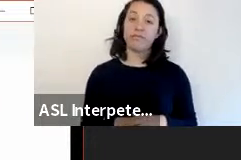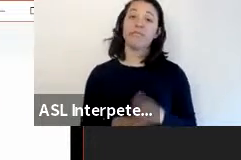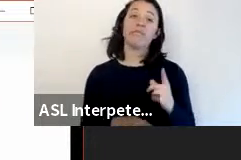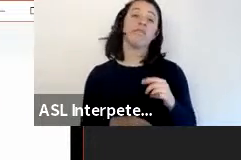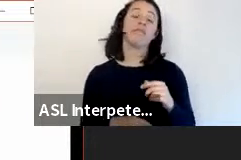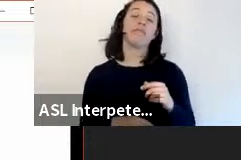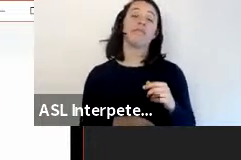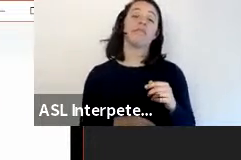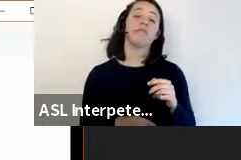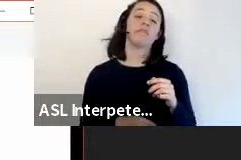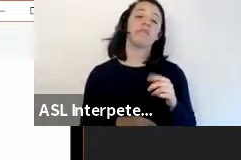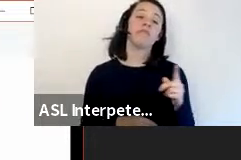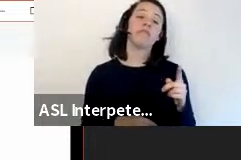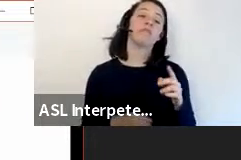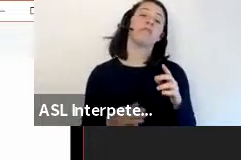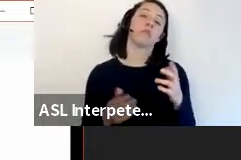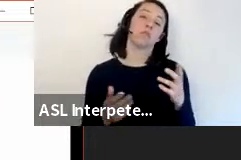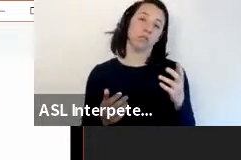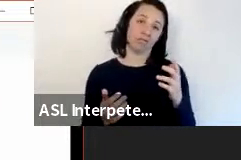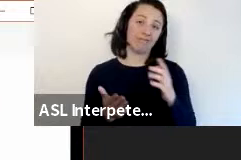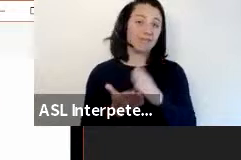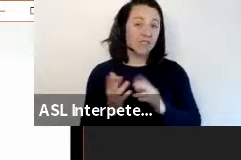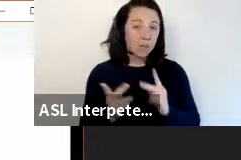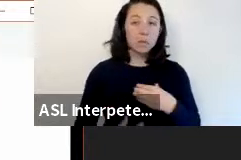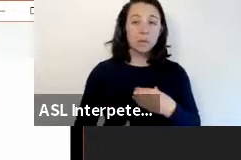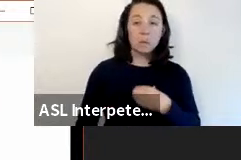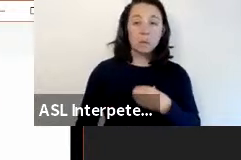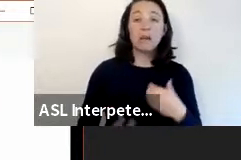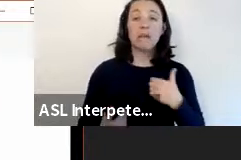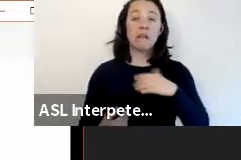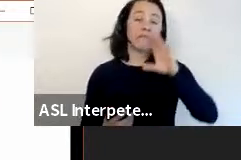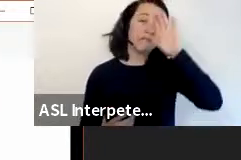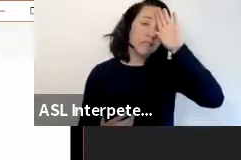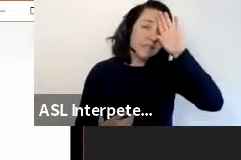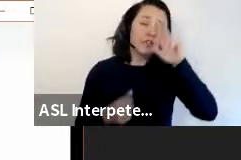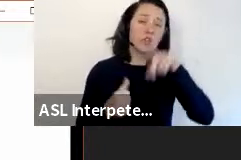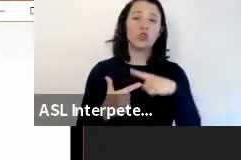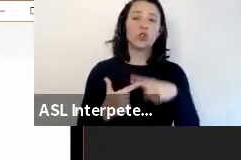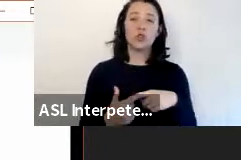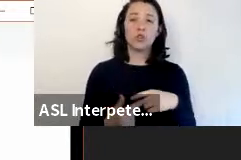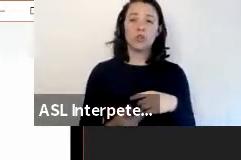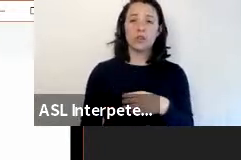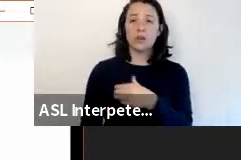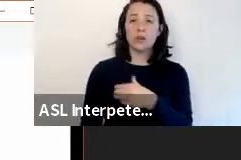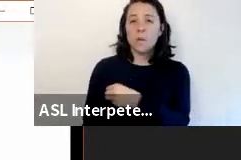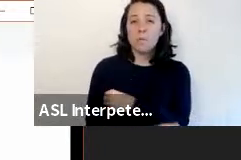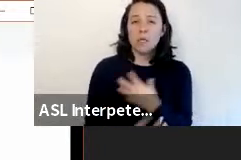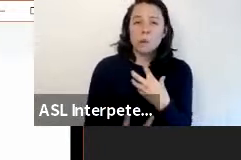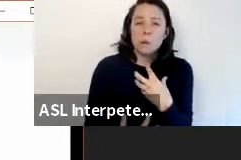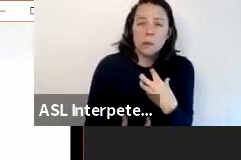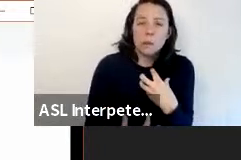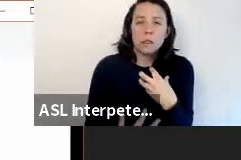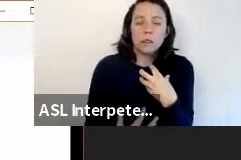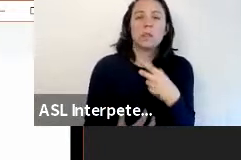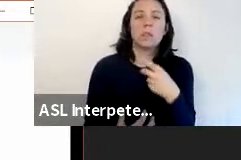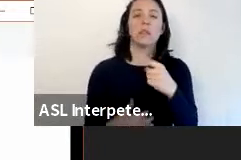include fevers, muscle aches, fatigue, tiredness. All of